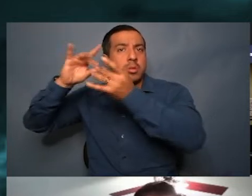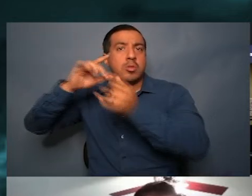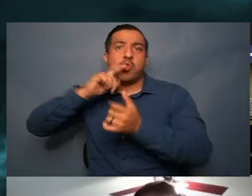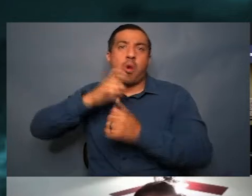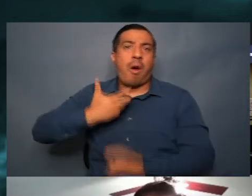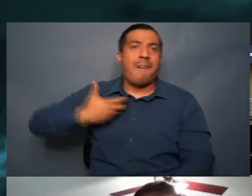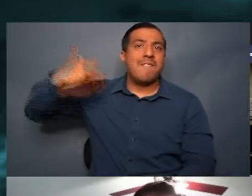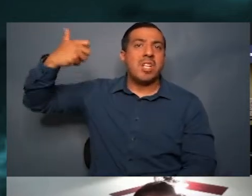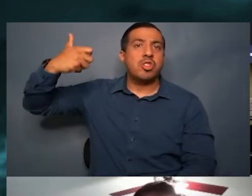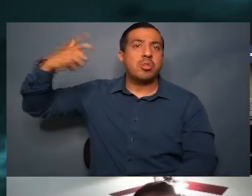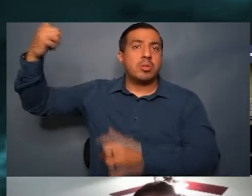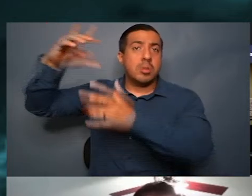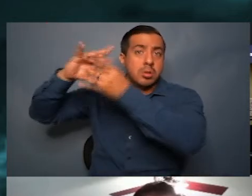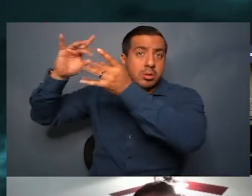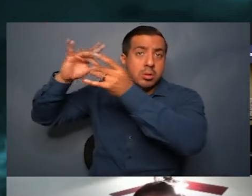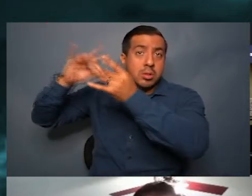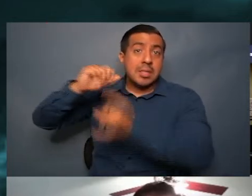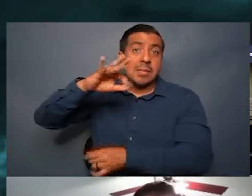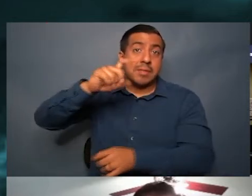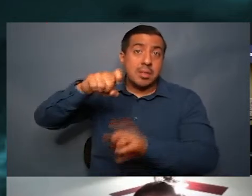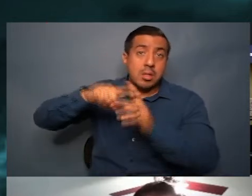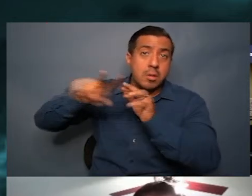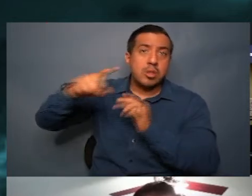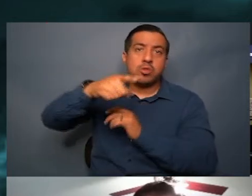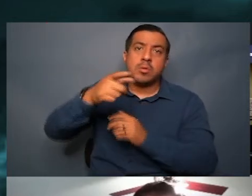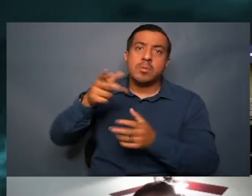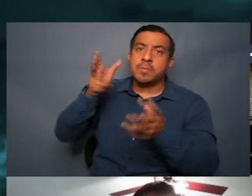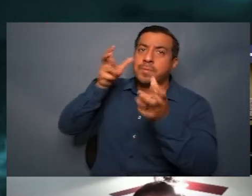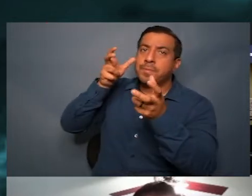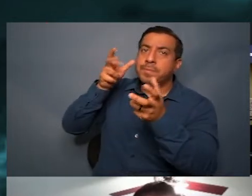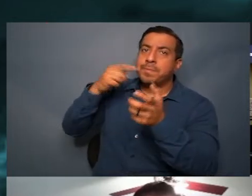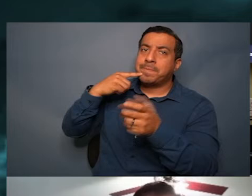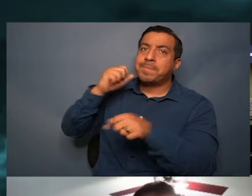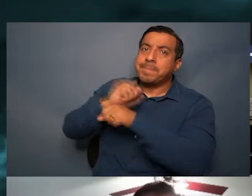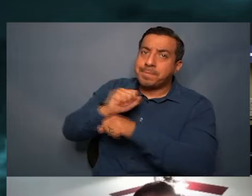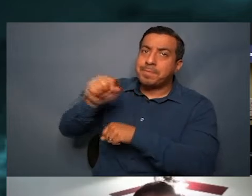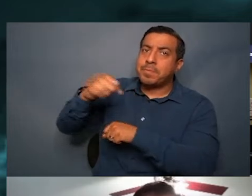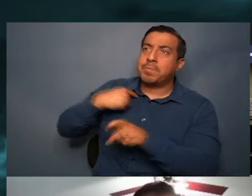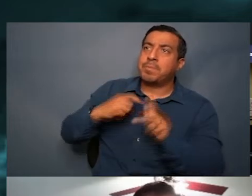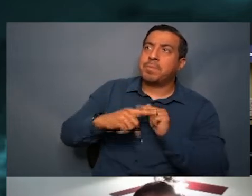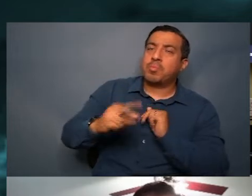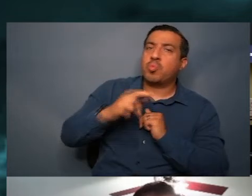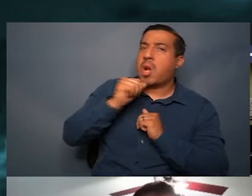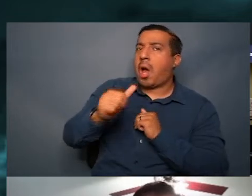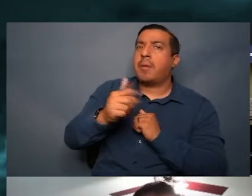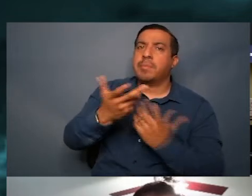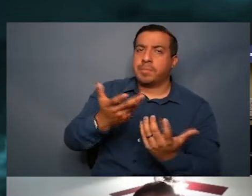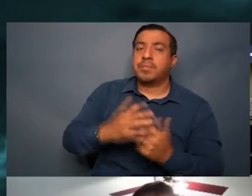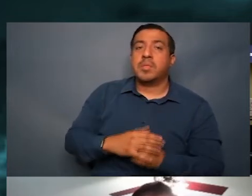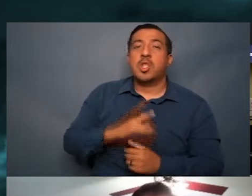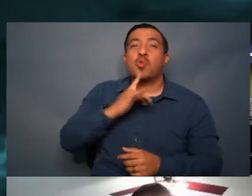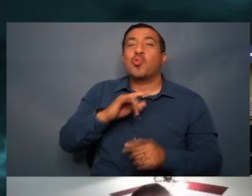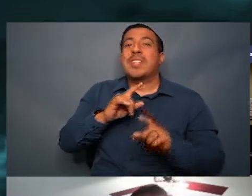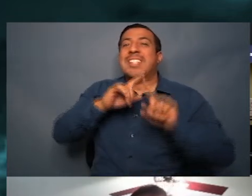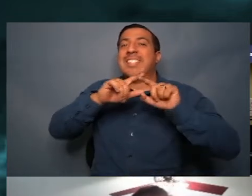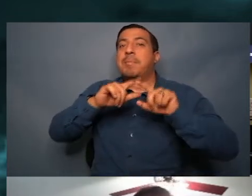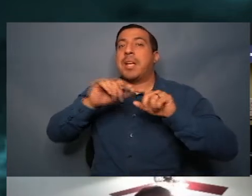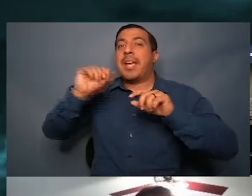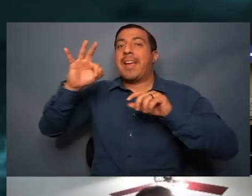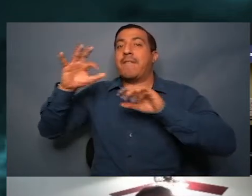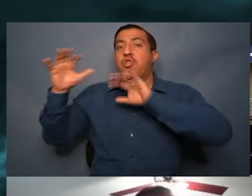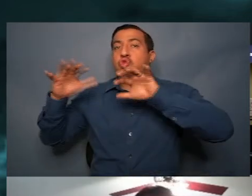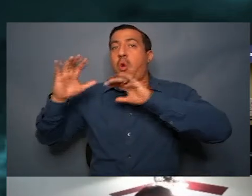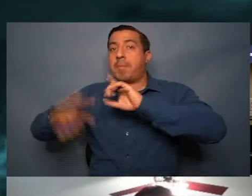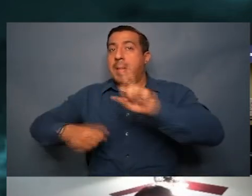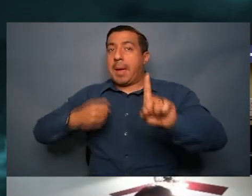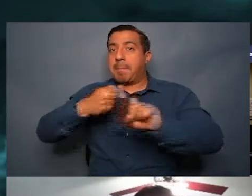evacuation recommendations. And it's also important to understand the impacts of the storm coming and not so much the impacts of what's happened